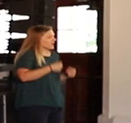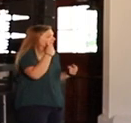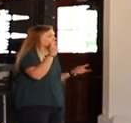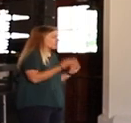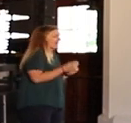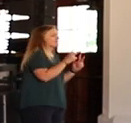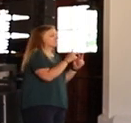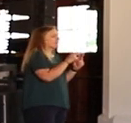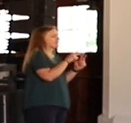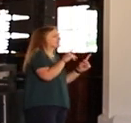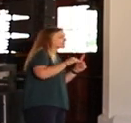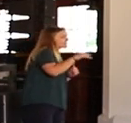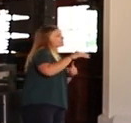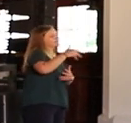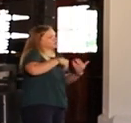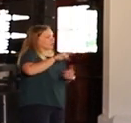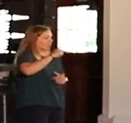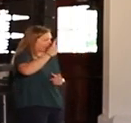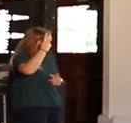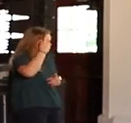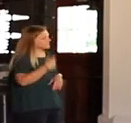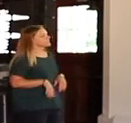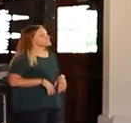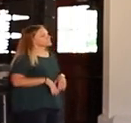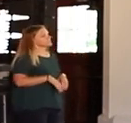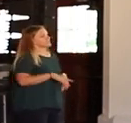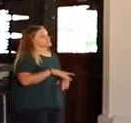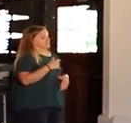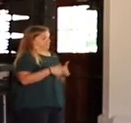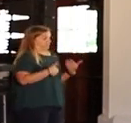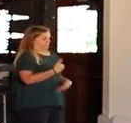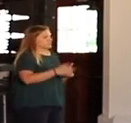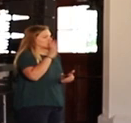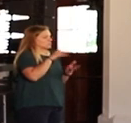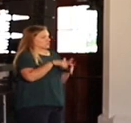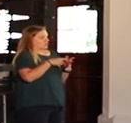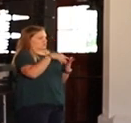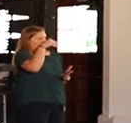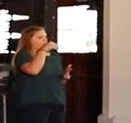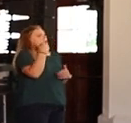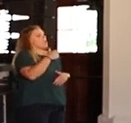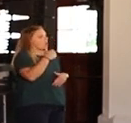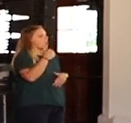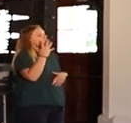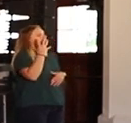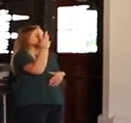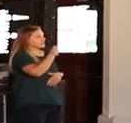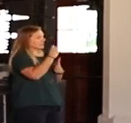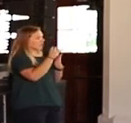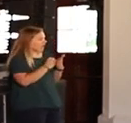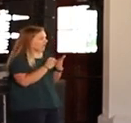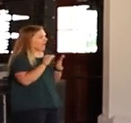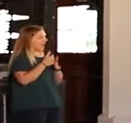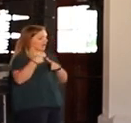political, social, or economic change. You will come to know the beauty of a work of art, how it connects people